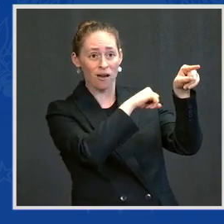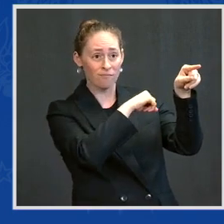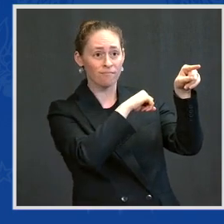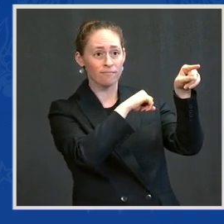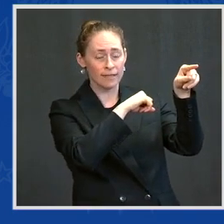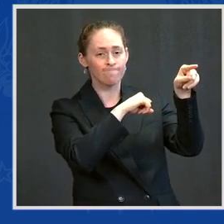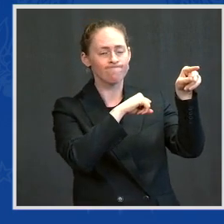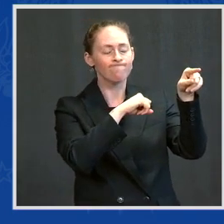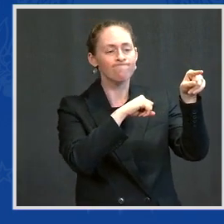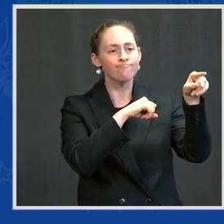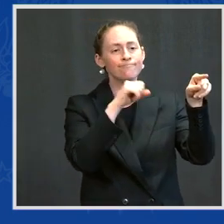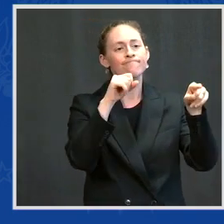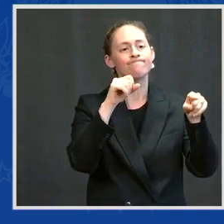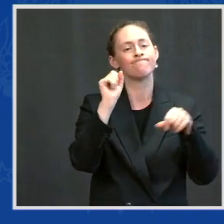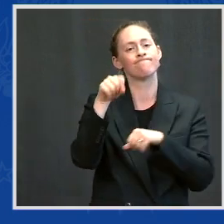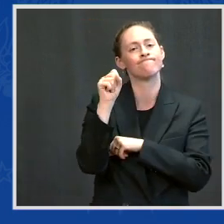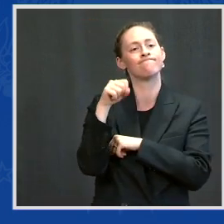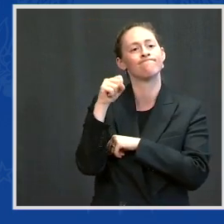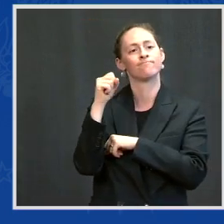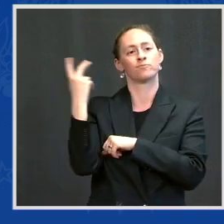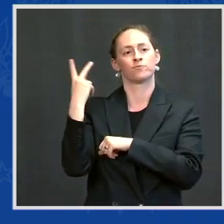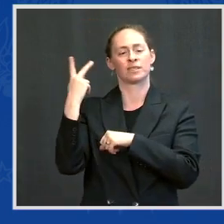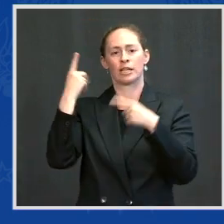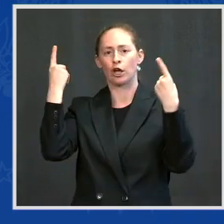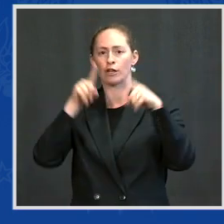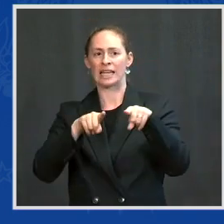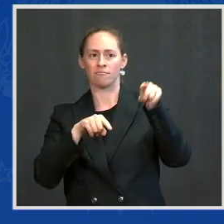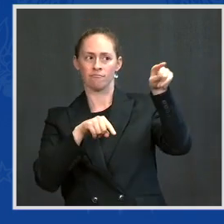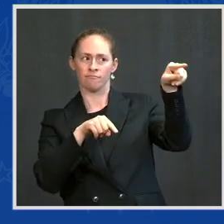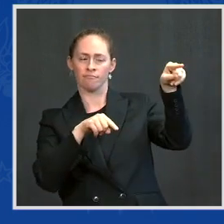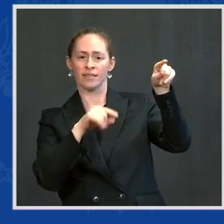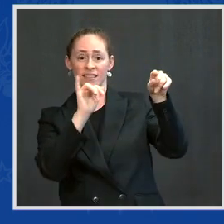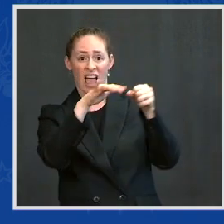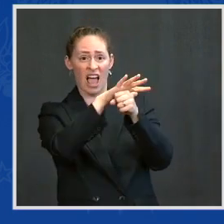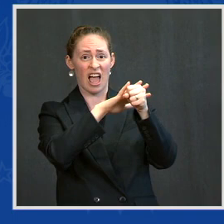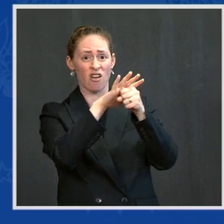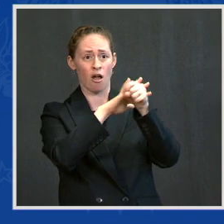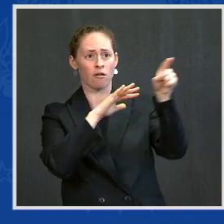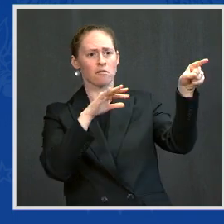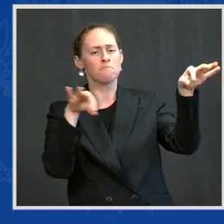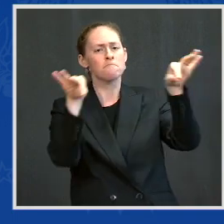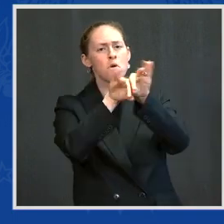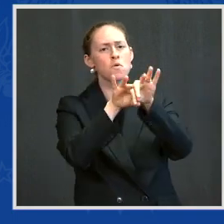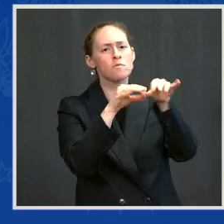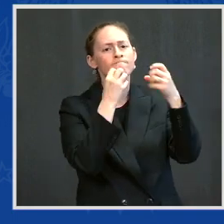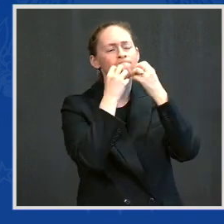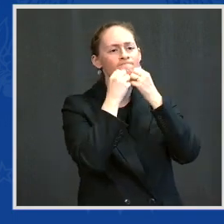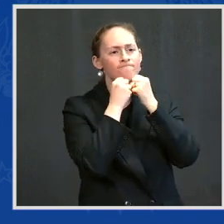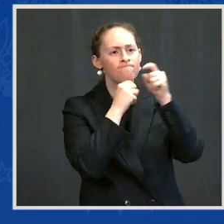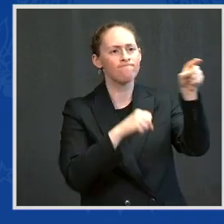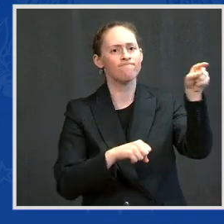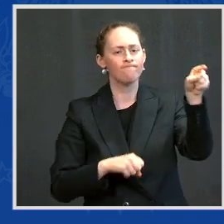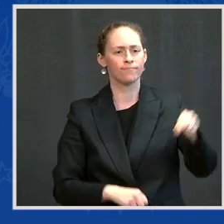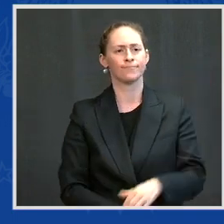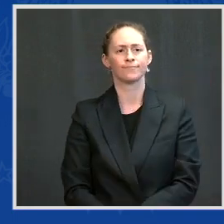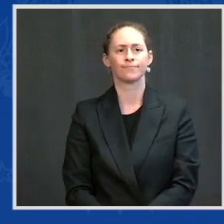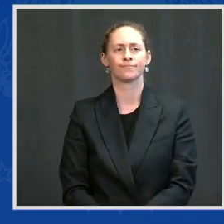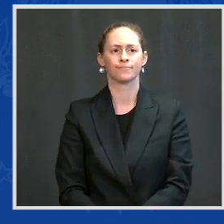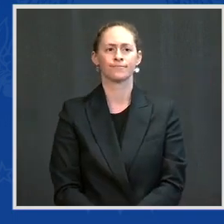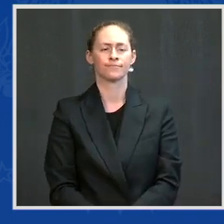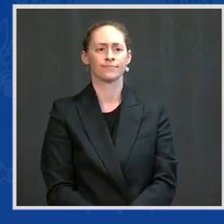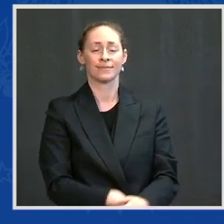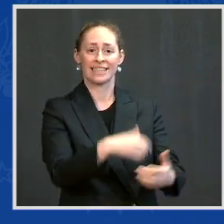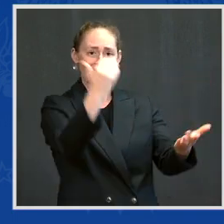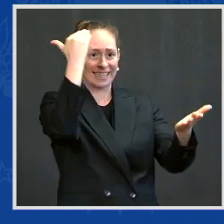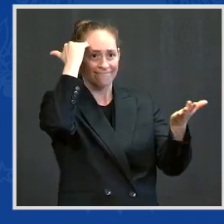how important that region is. Especially considering the special characteristics between China and Taiwan, we decided